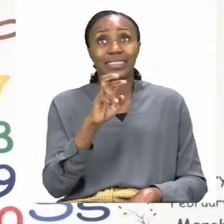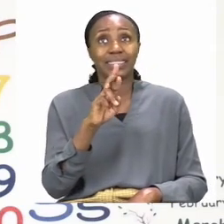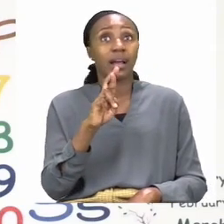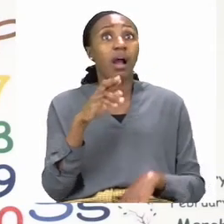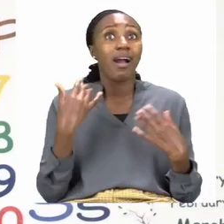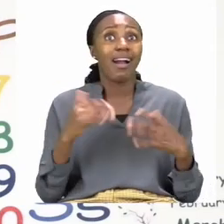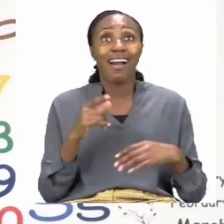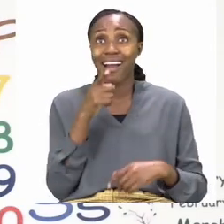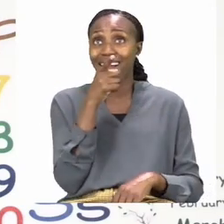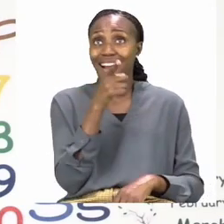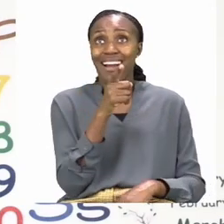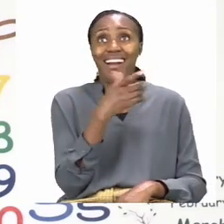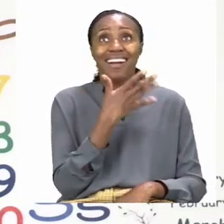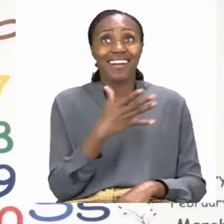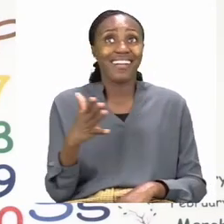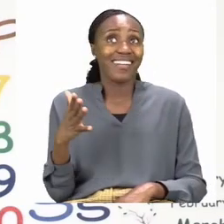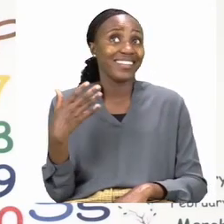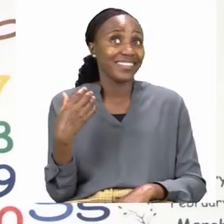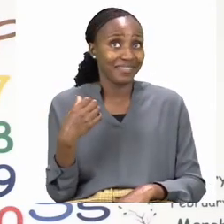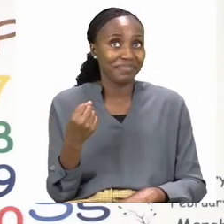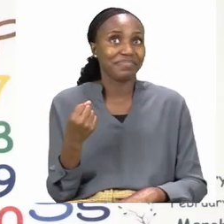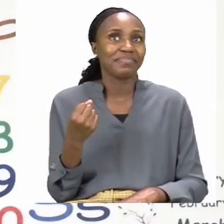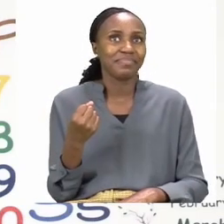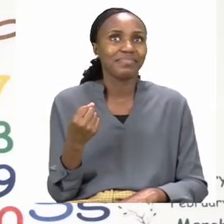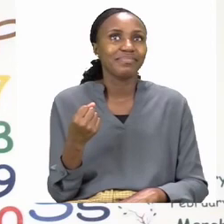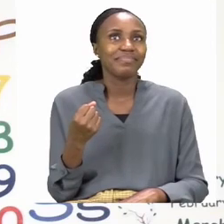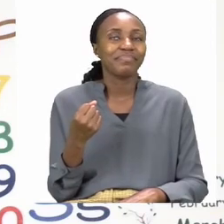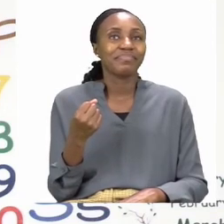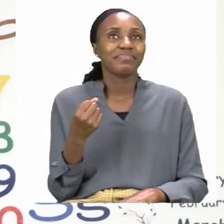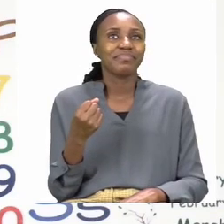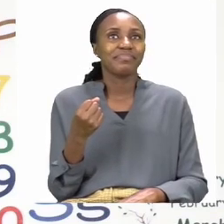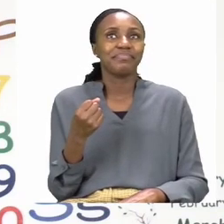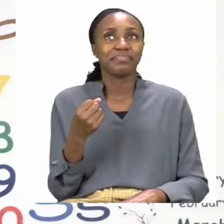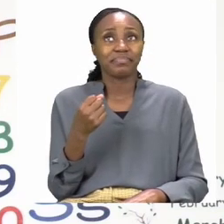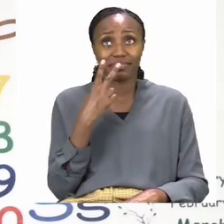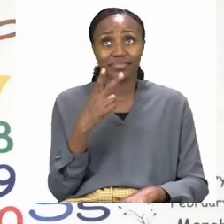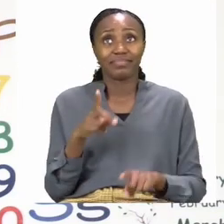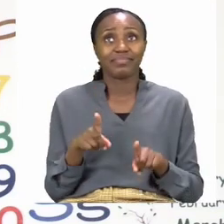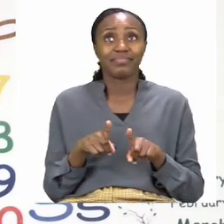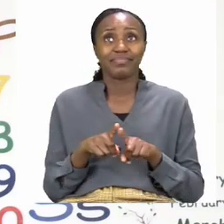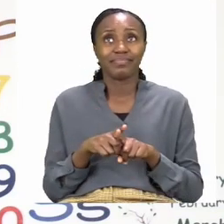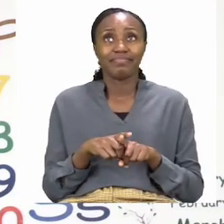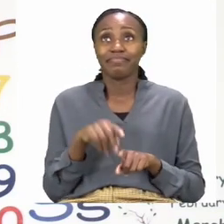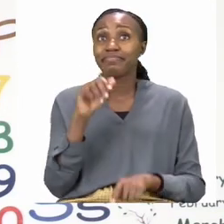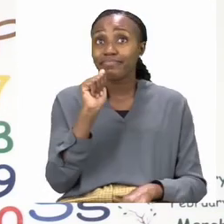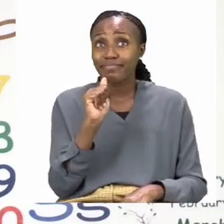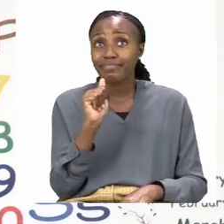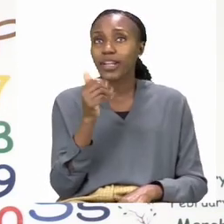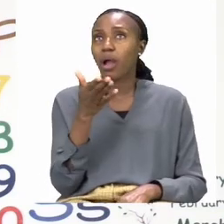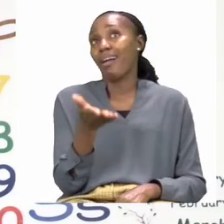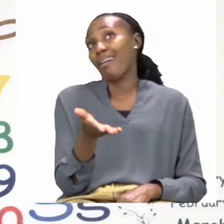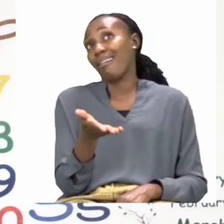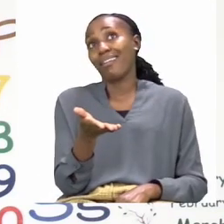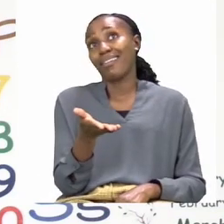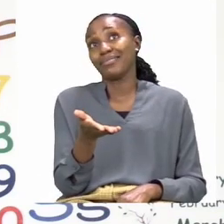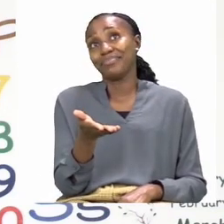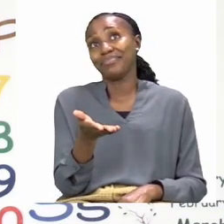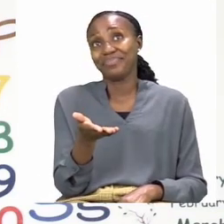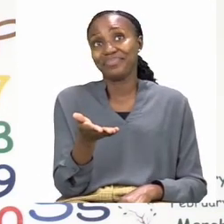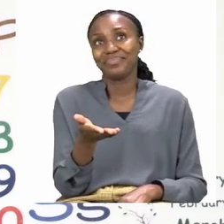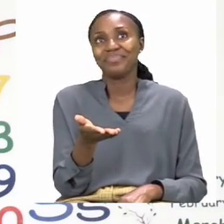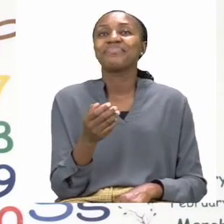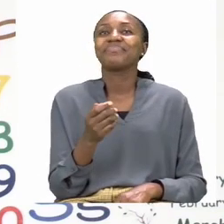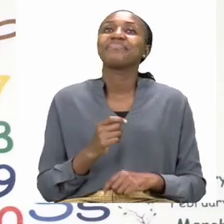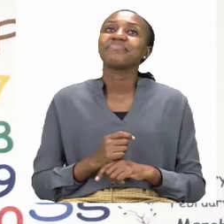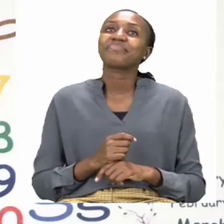have another letter W. Now let's try and find the second letter A. It's right next to